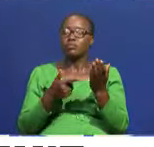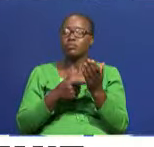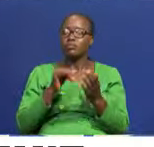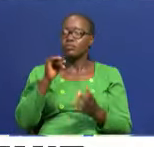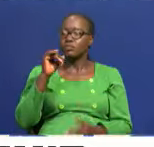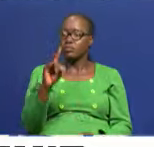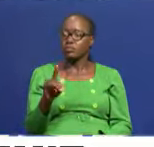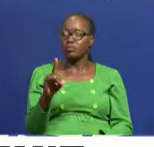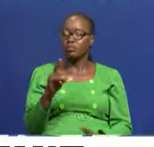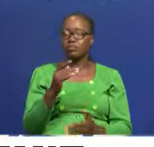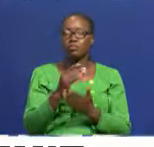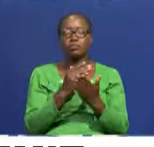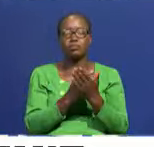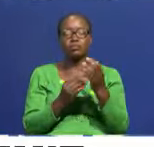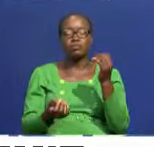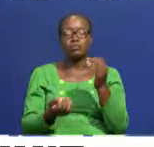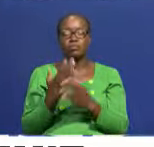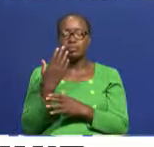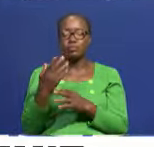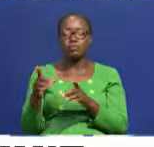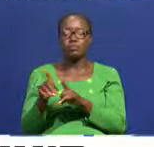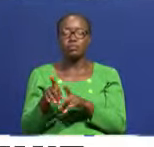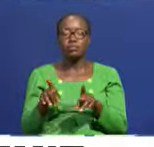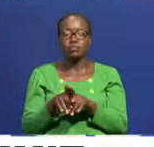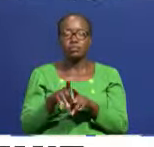program we have launched is also